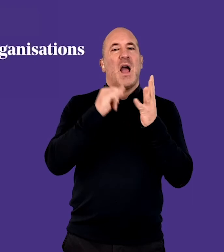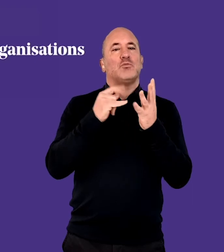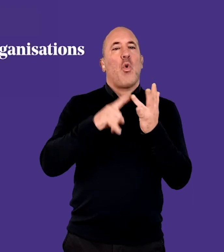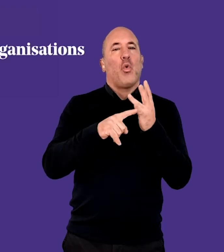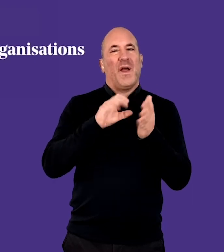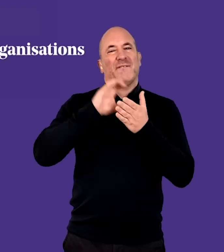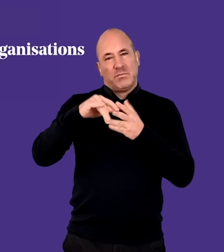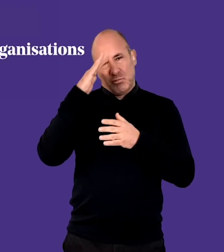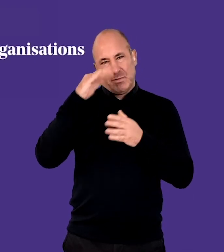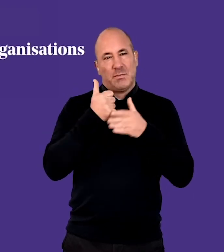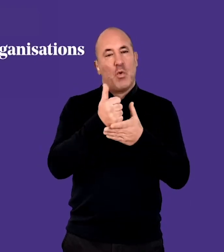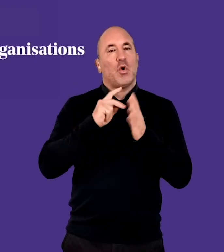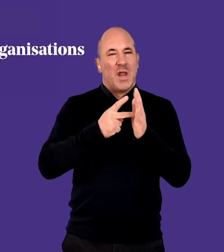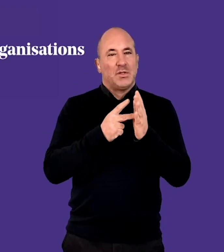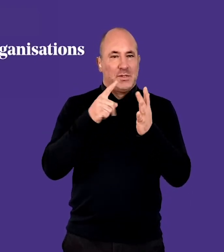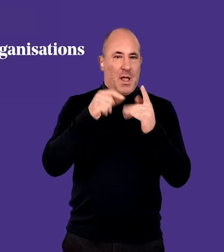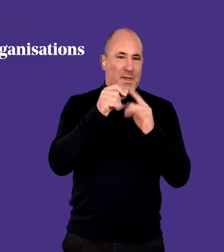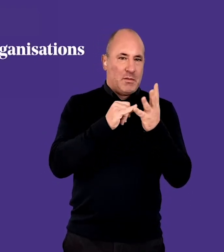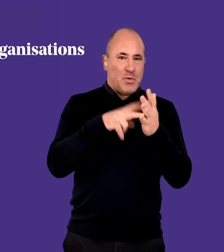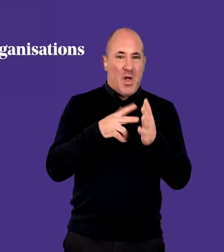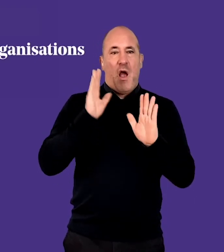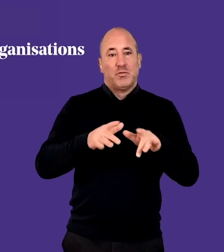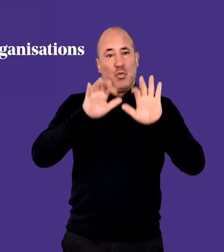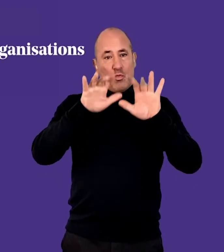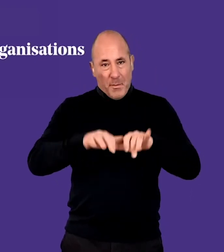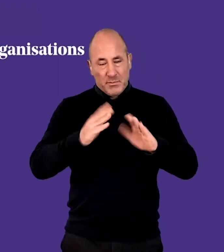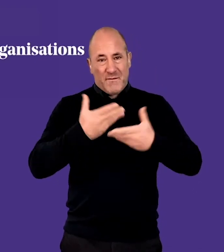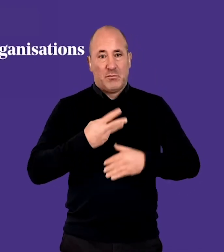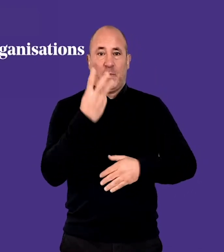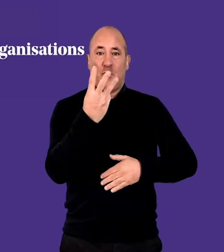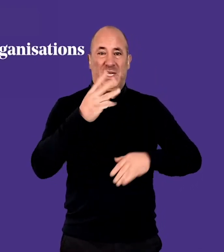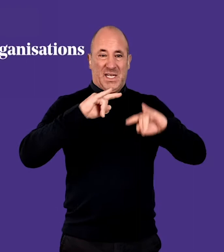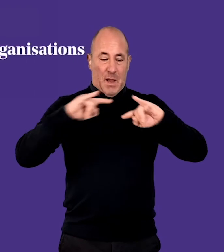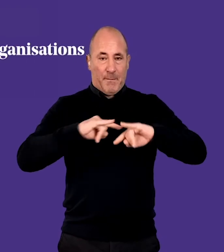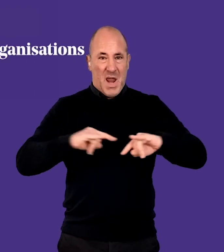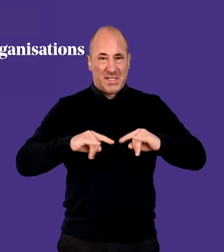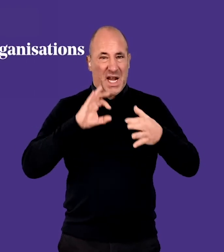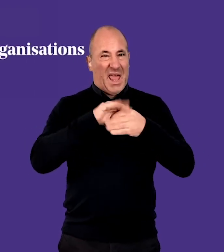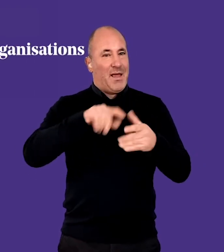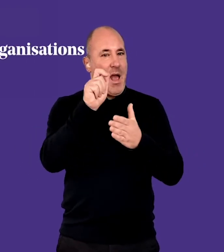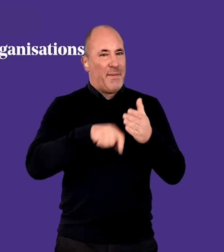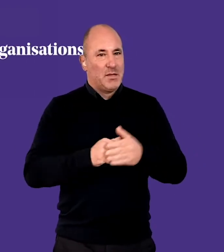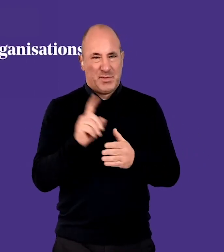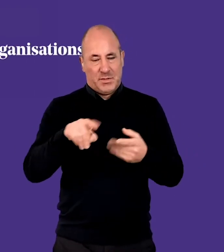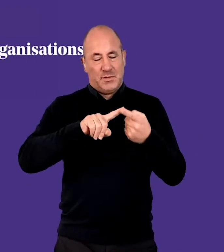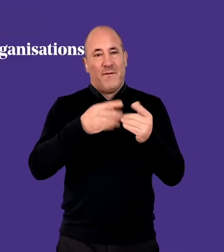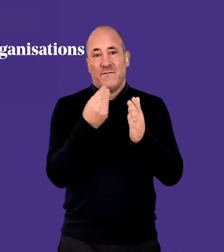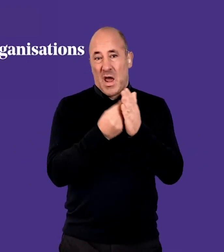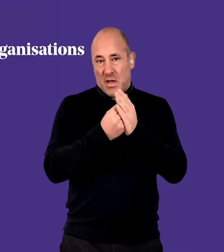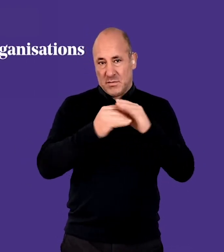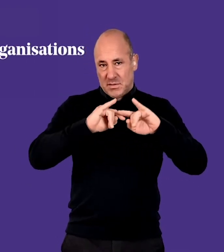an investment principles support organisation will need to complete and provide three templates as part of their